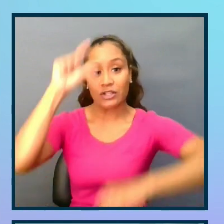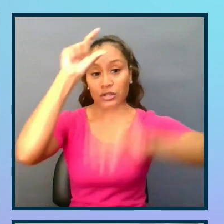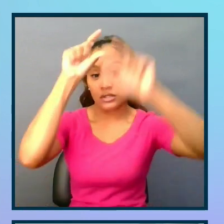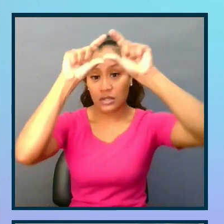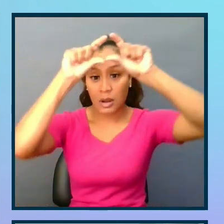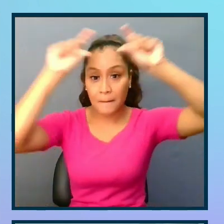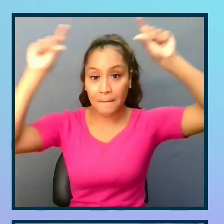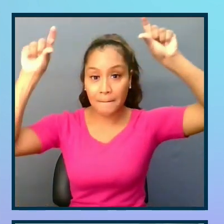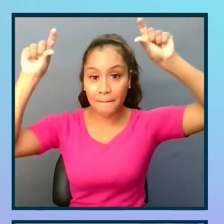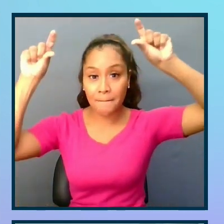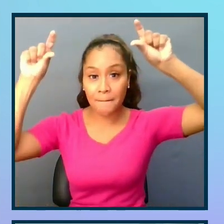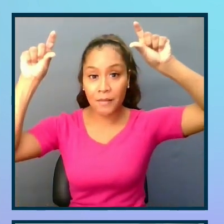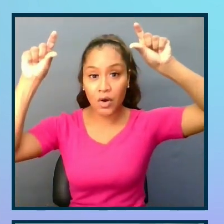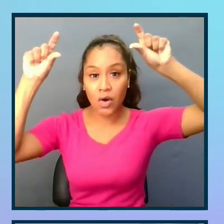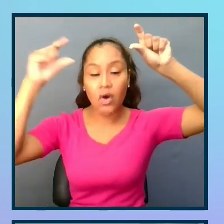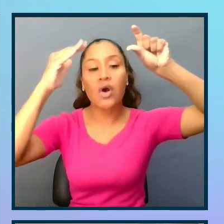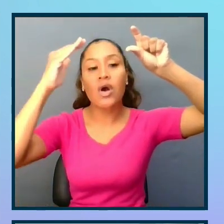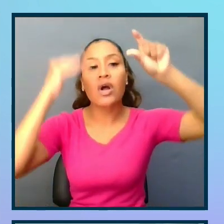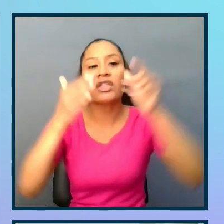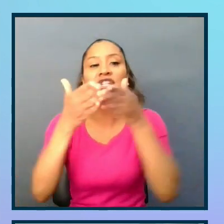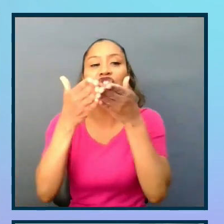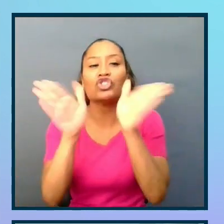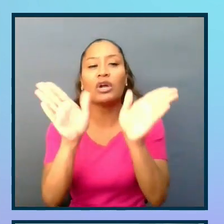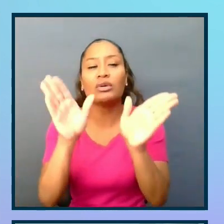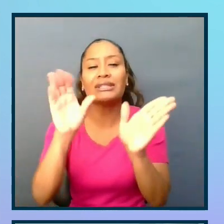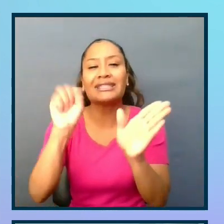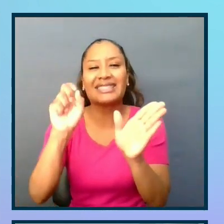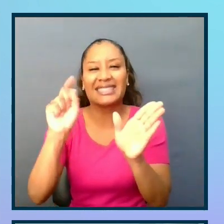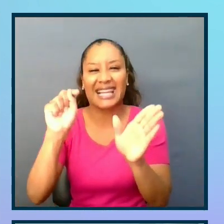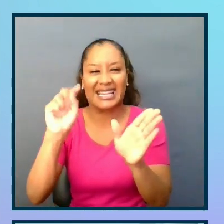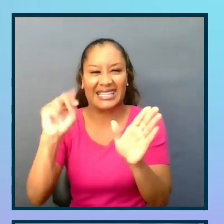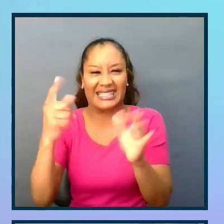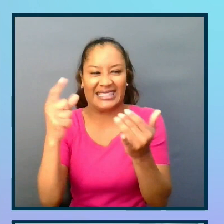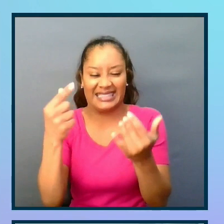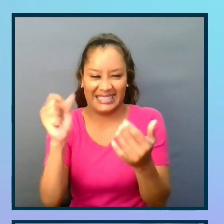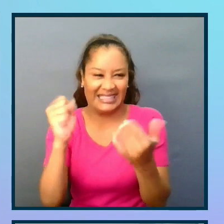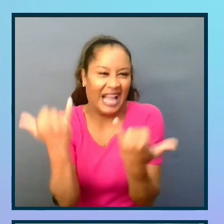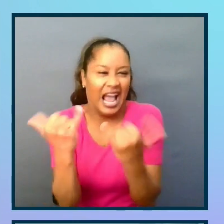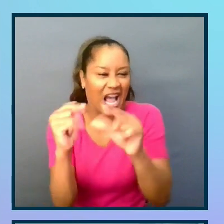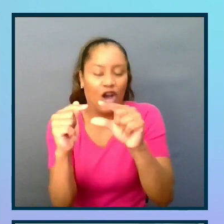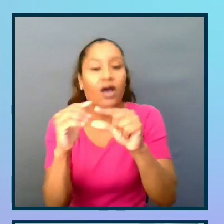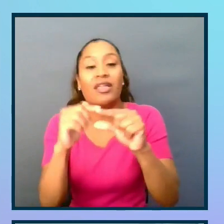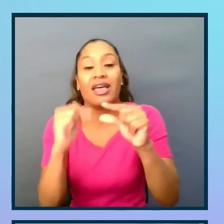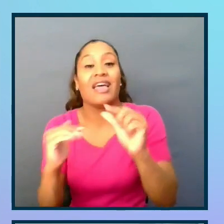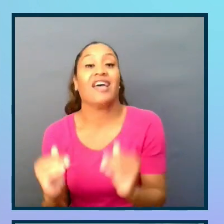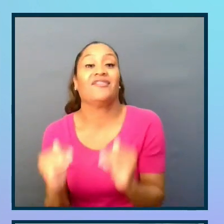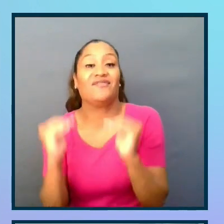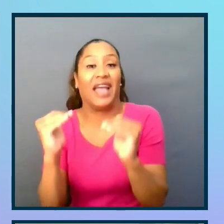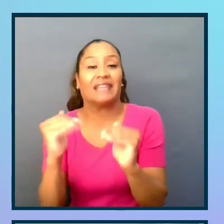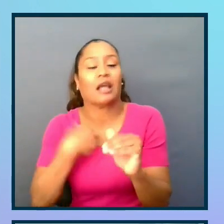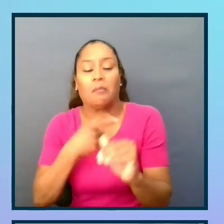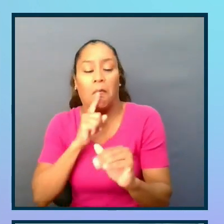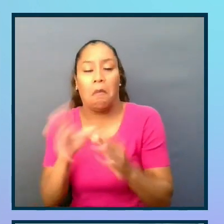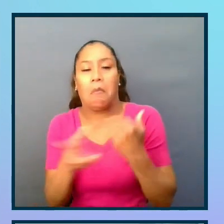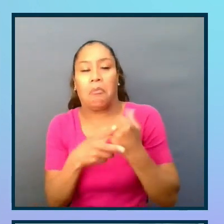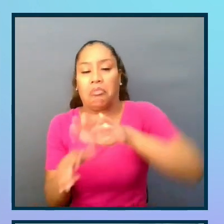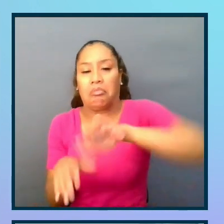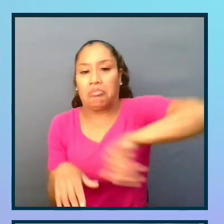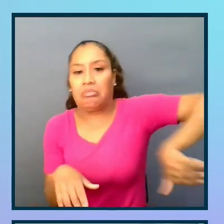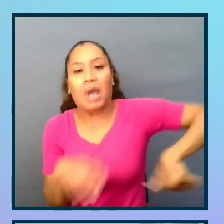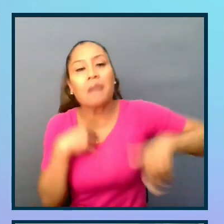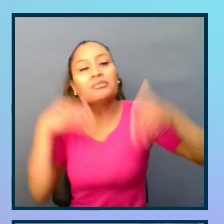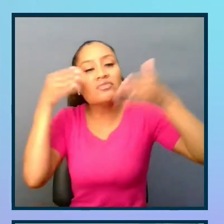there is a general settings tab, which we're currently on, and an advanced settings tab. We're not going to talk about the advanced settings tab today, but we're just going to talk about the general